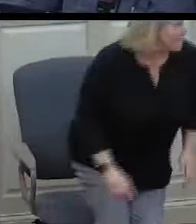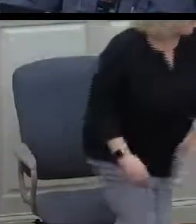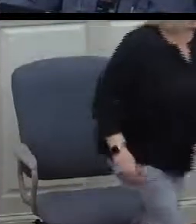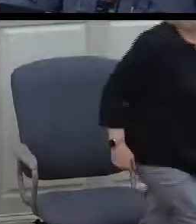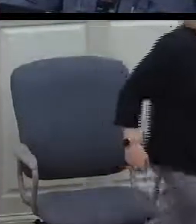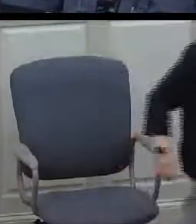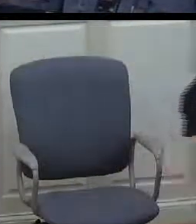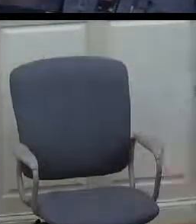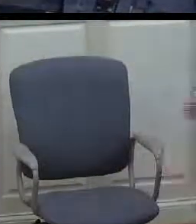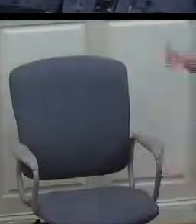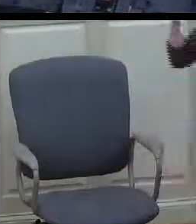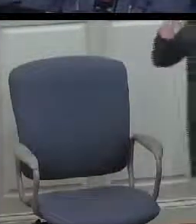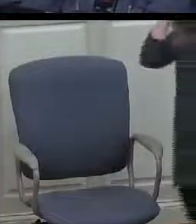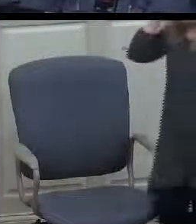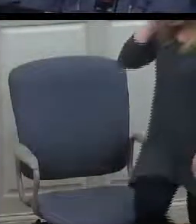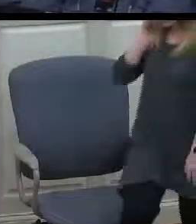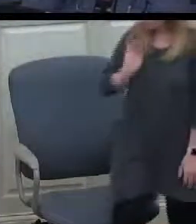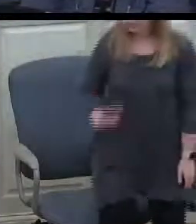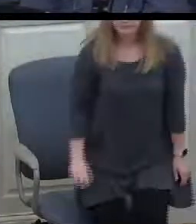them.